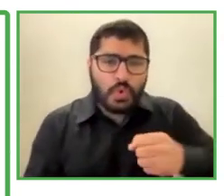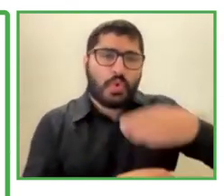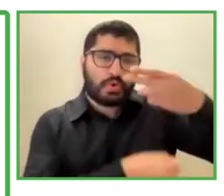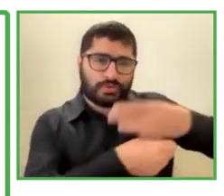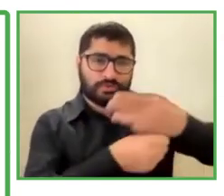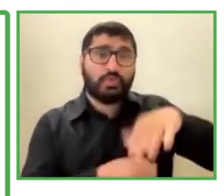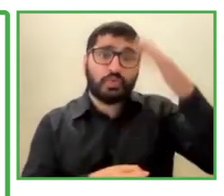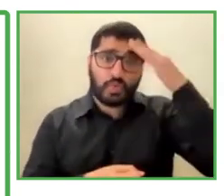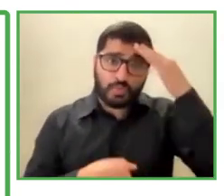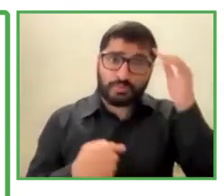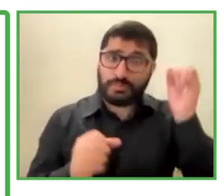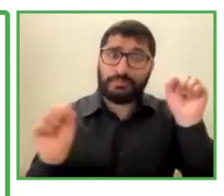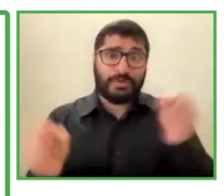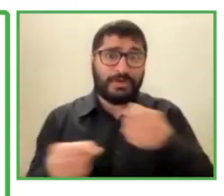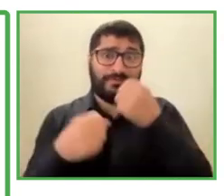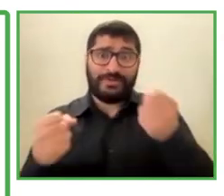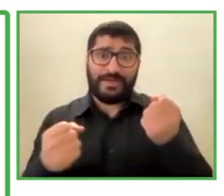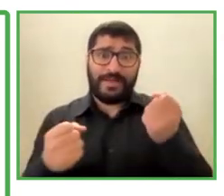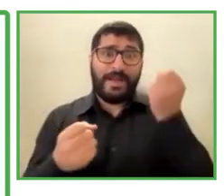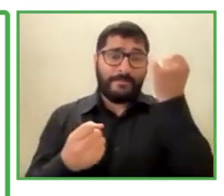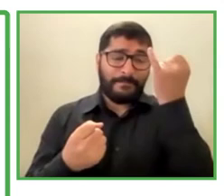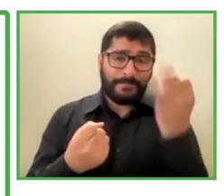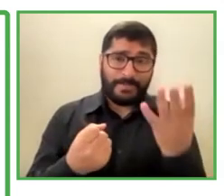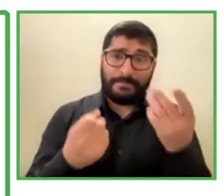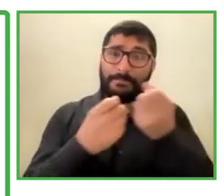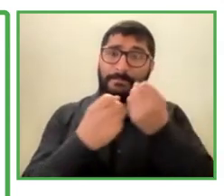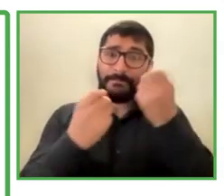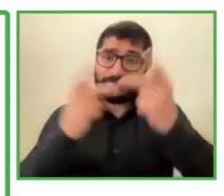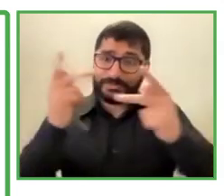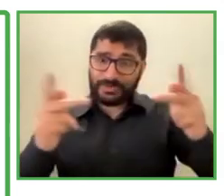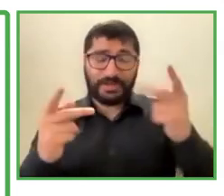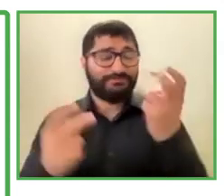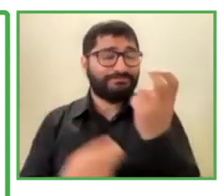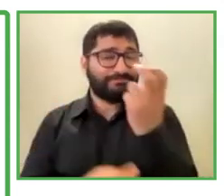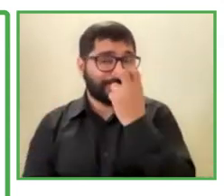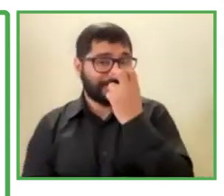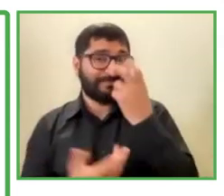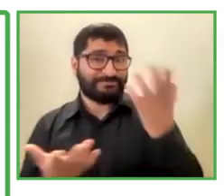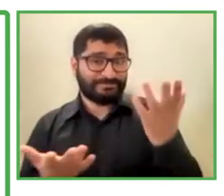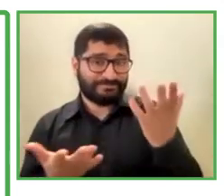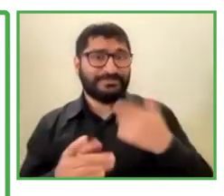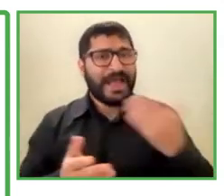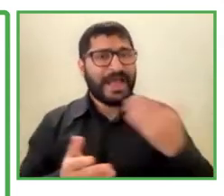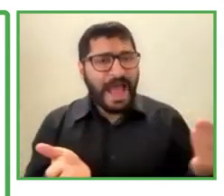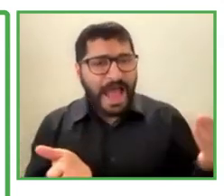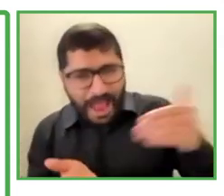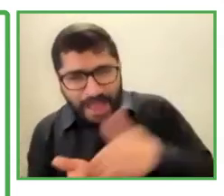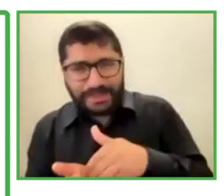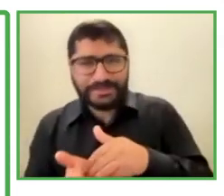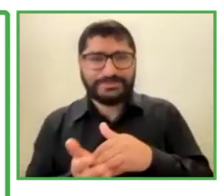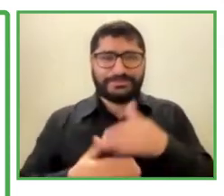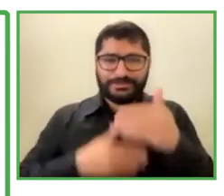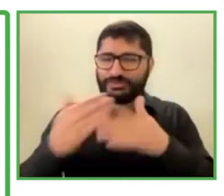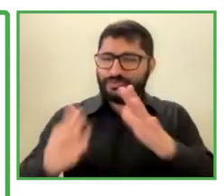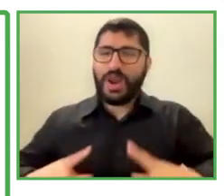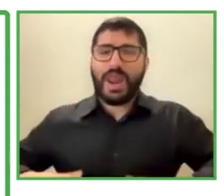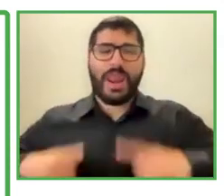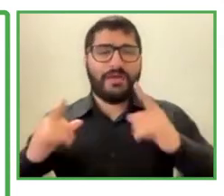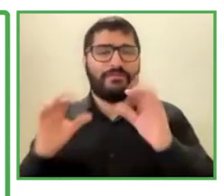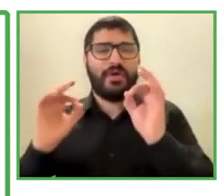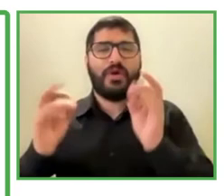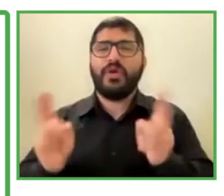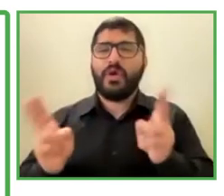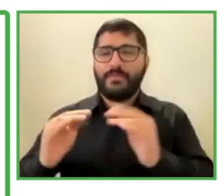for people that for different reasons have lost sight and they need to retake their lives. So we